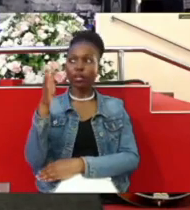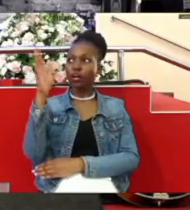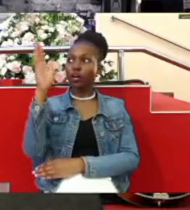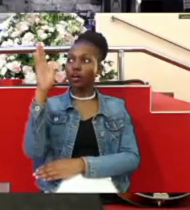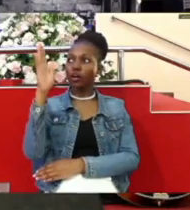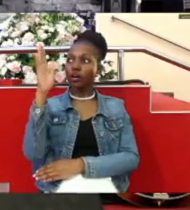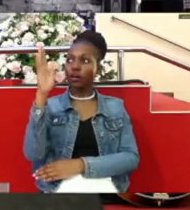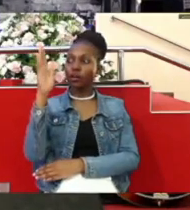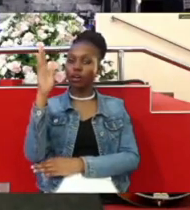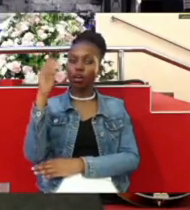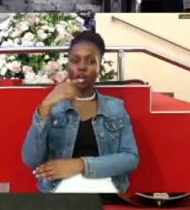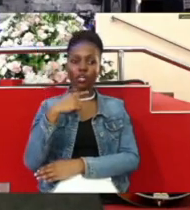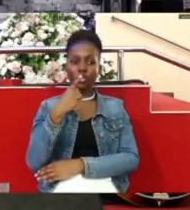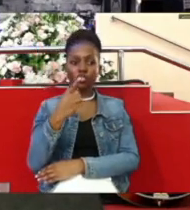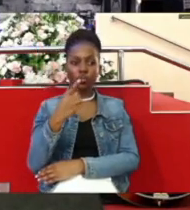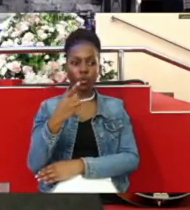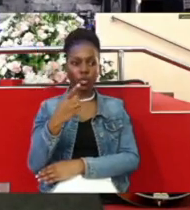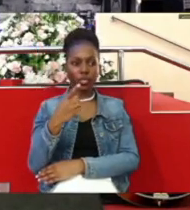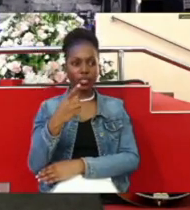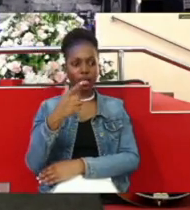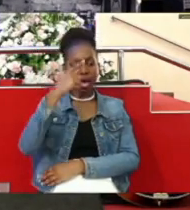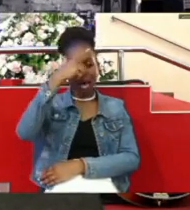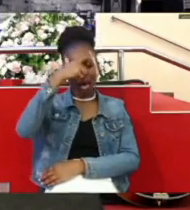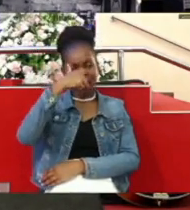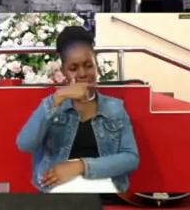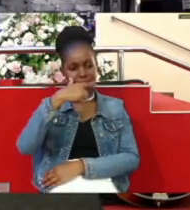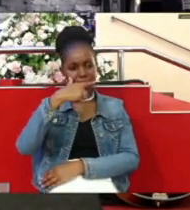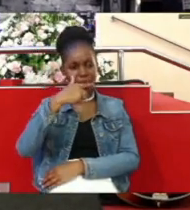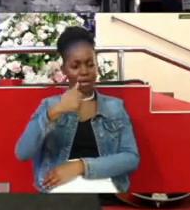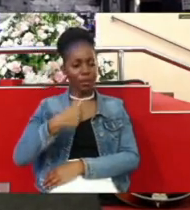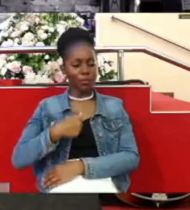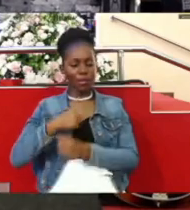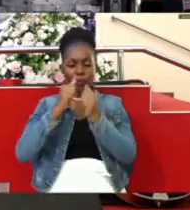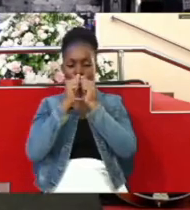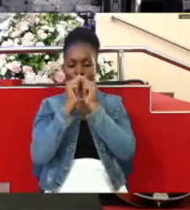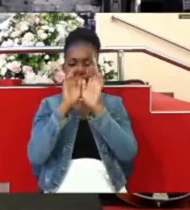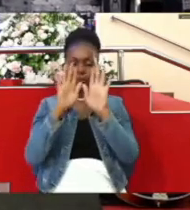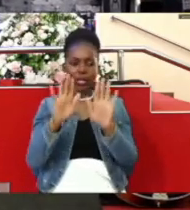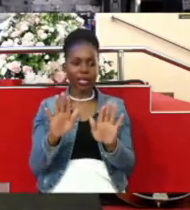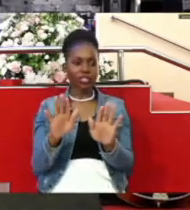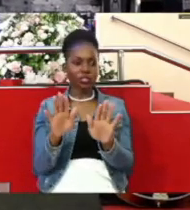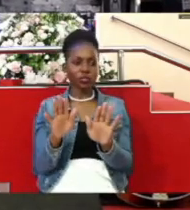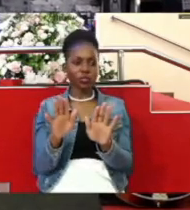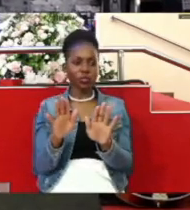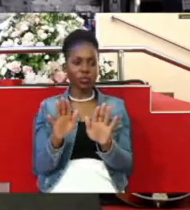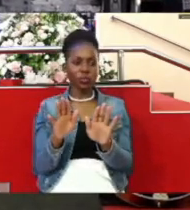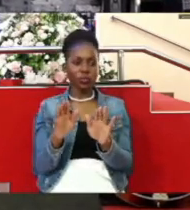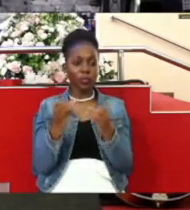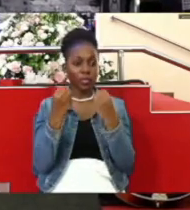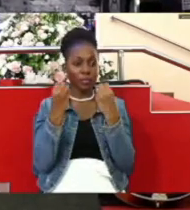God told Isaac that I will bless you and multiply your descendants.